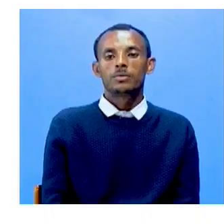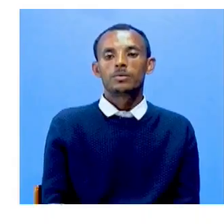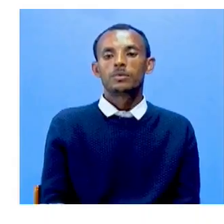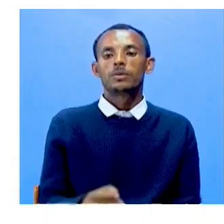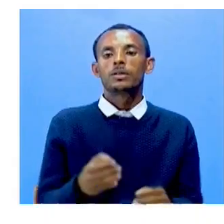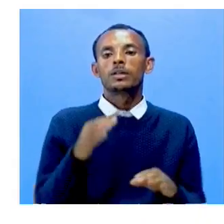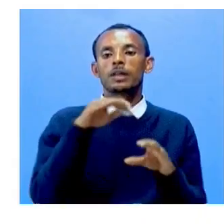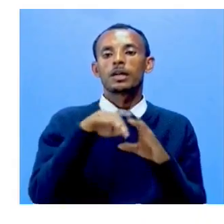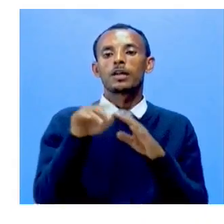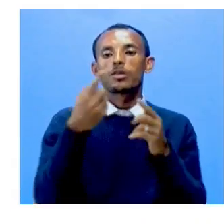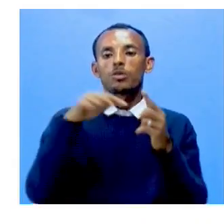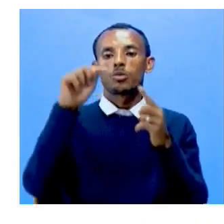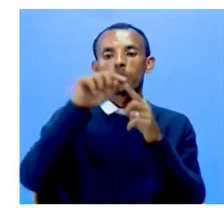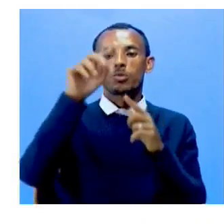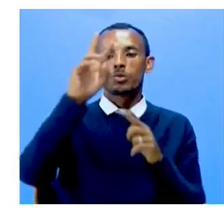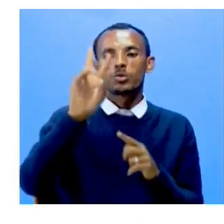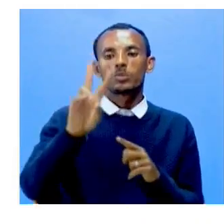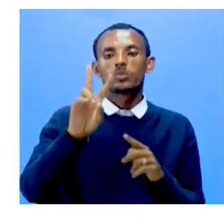into